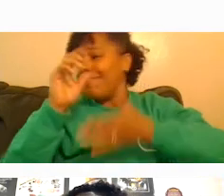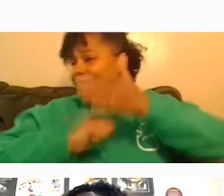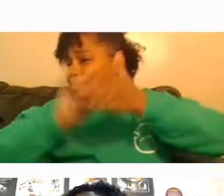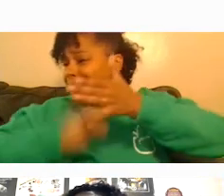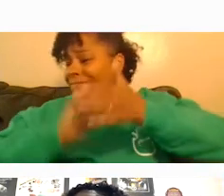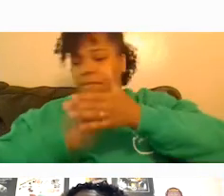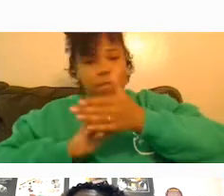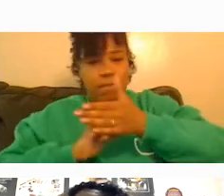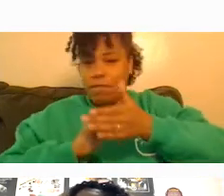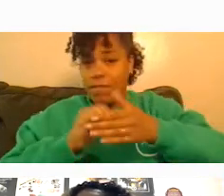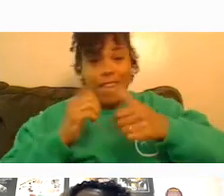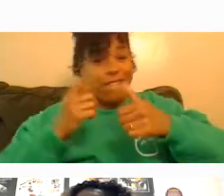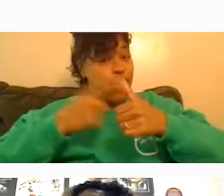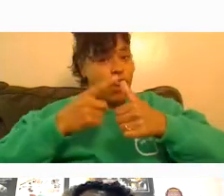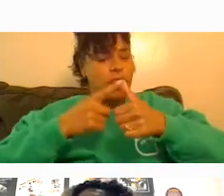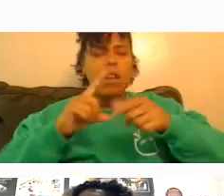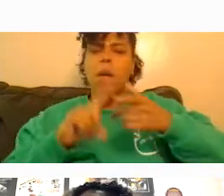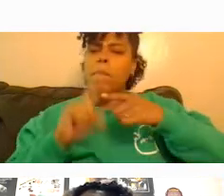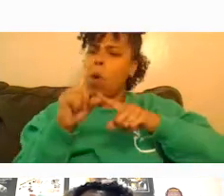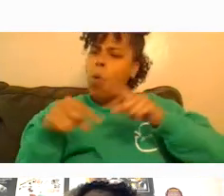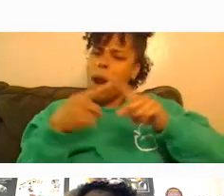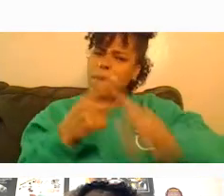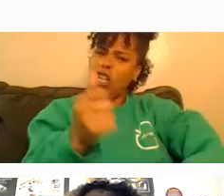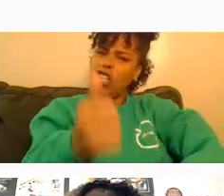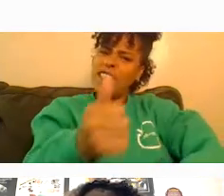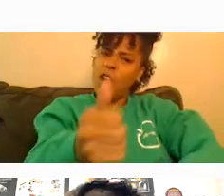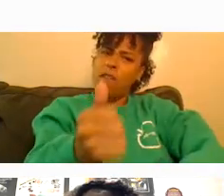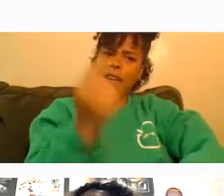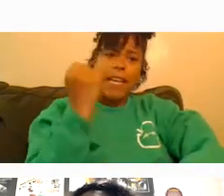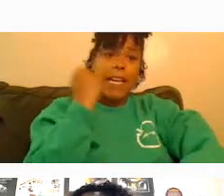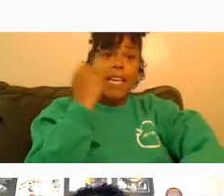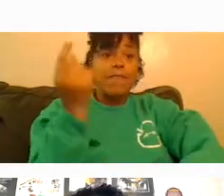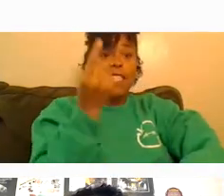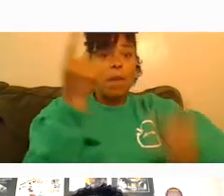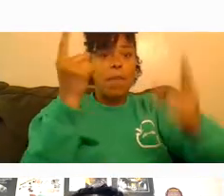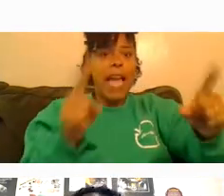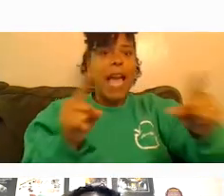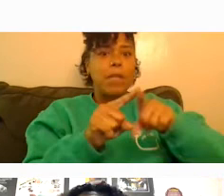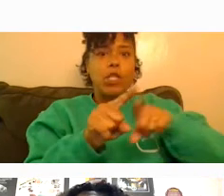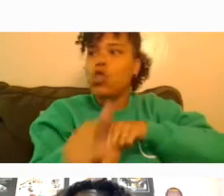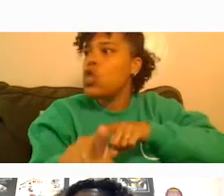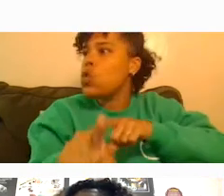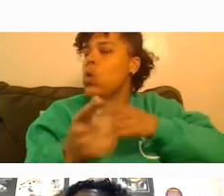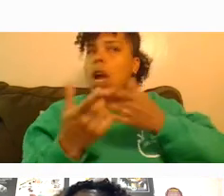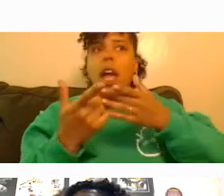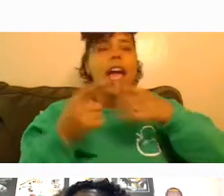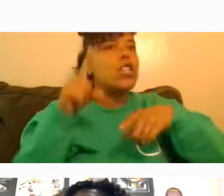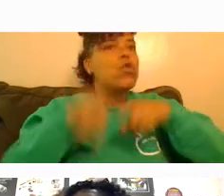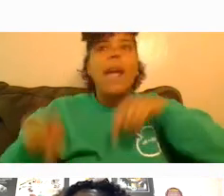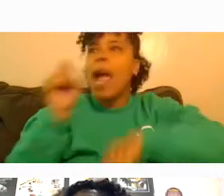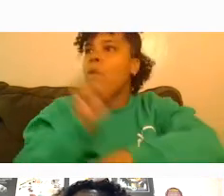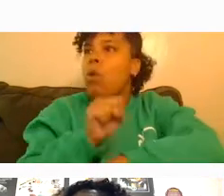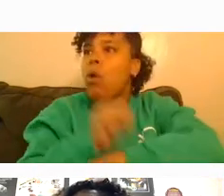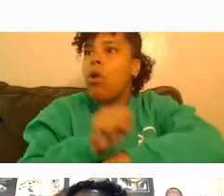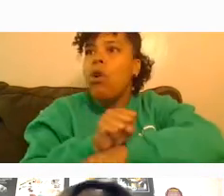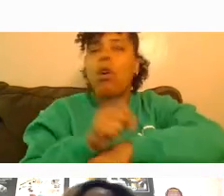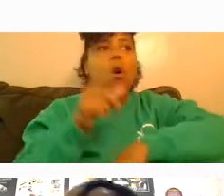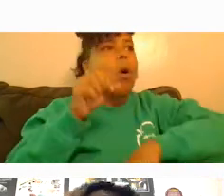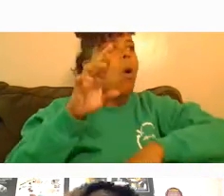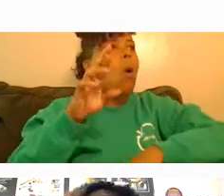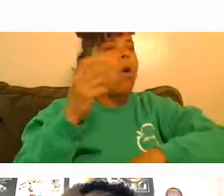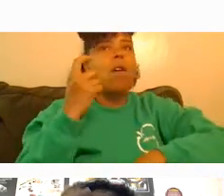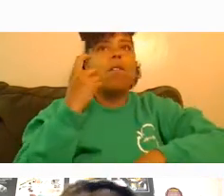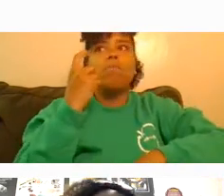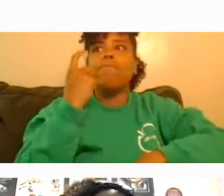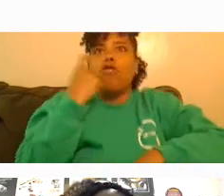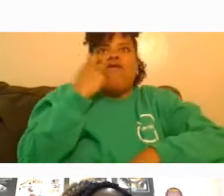you? If something were to happen to you and you no longer could bring in income, or God forbid there was a premature death, you think